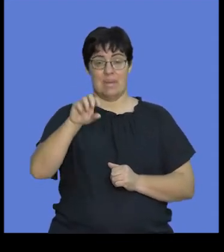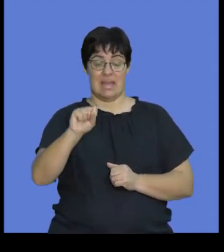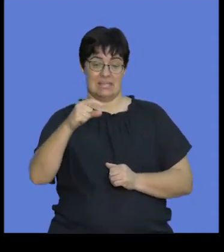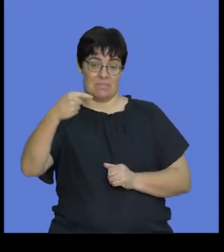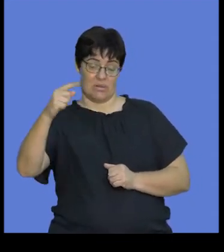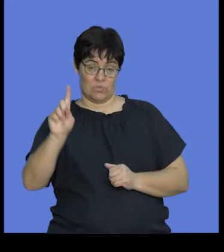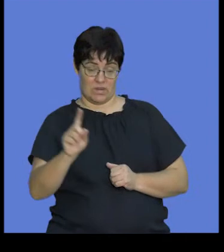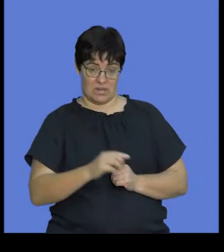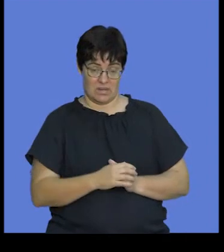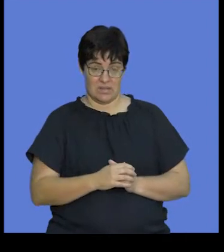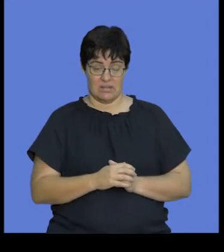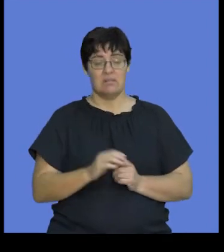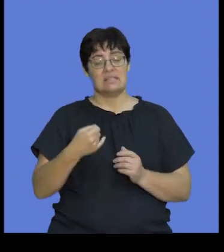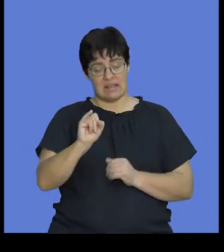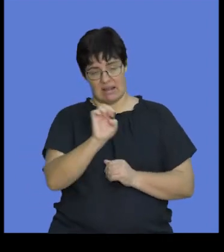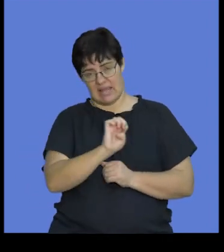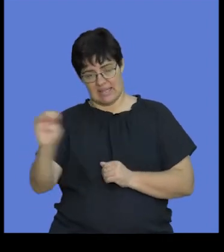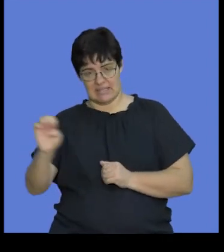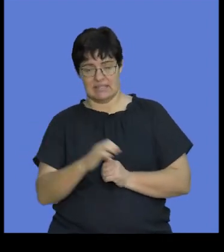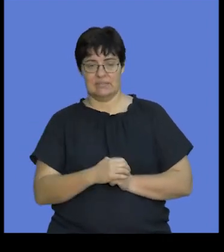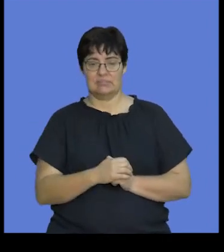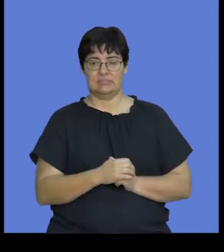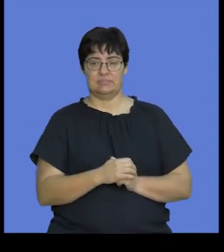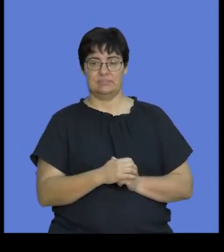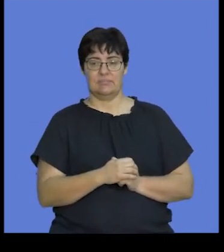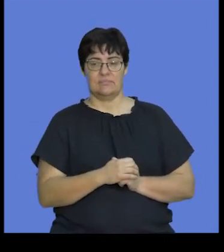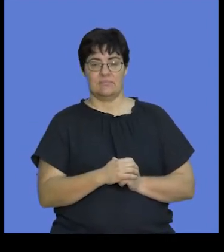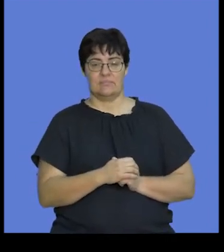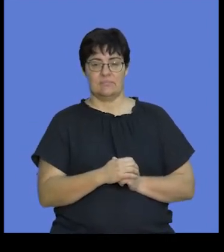per second. Direction hasn't changed, so it's also east.